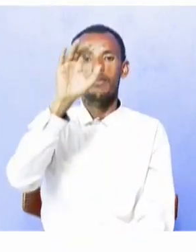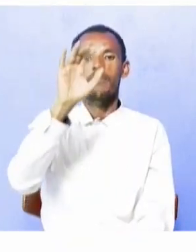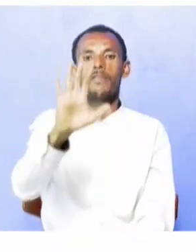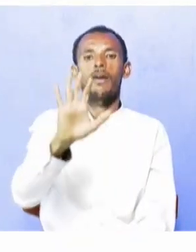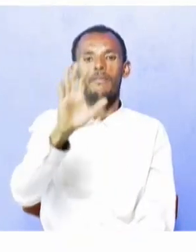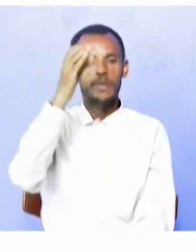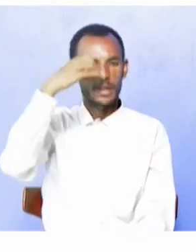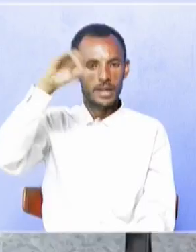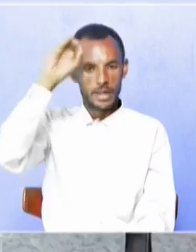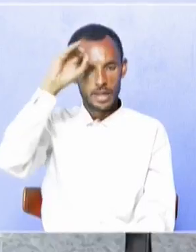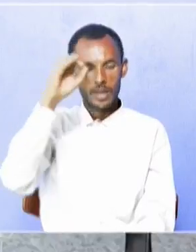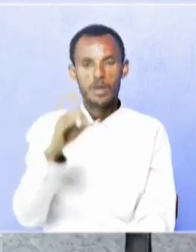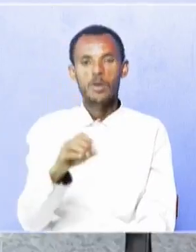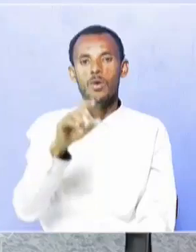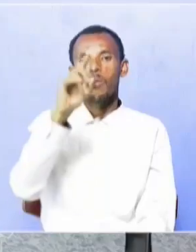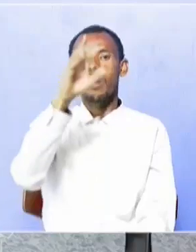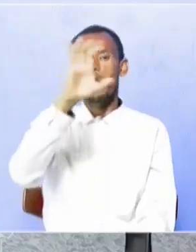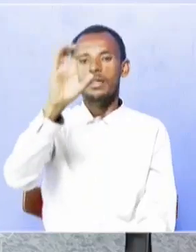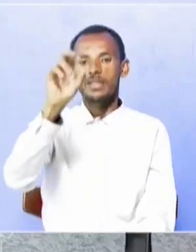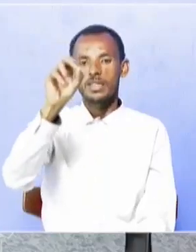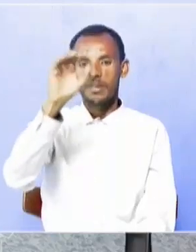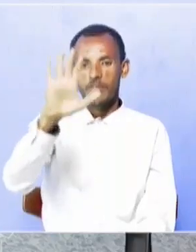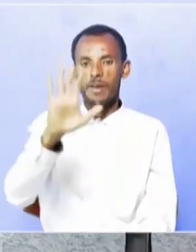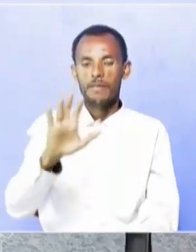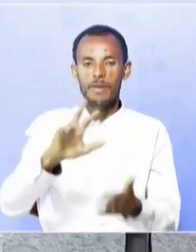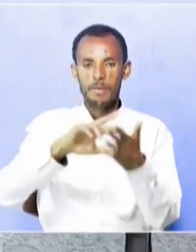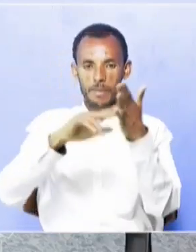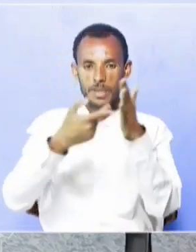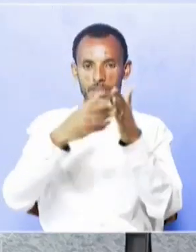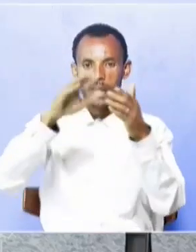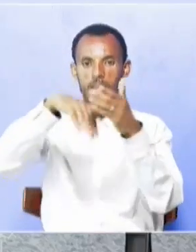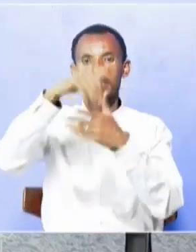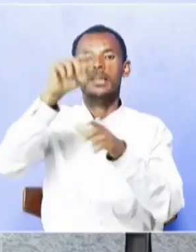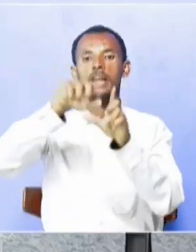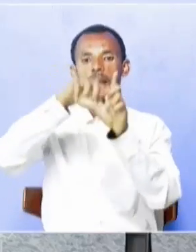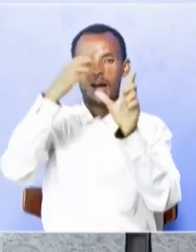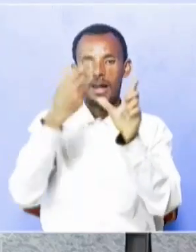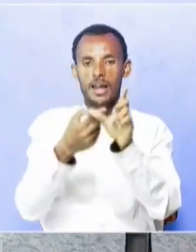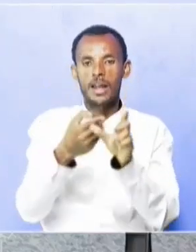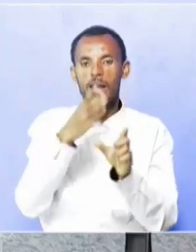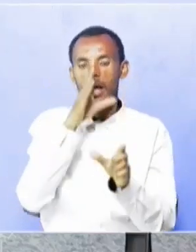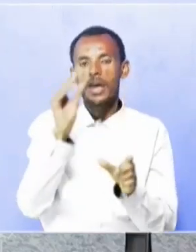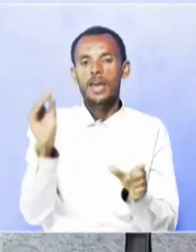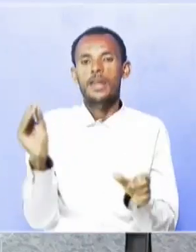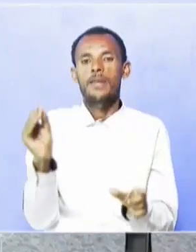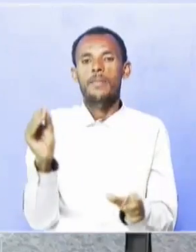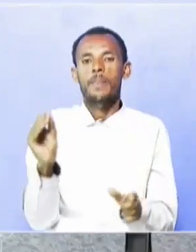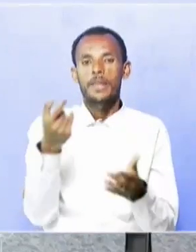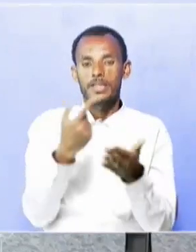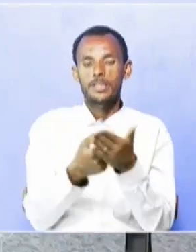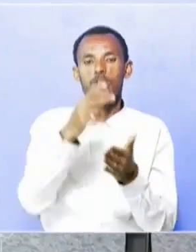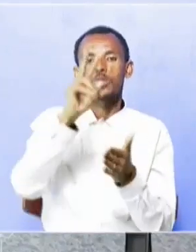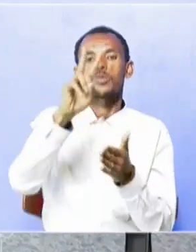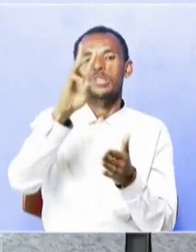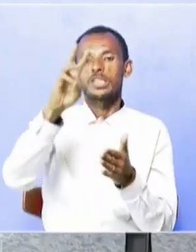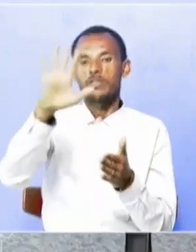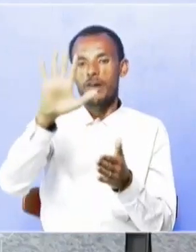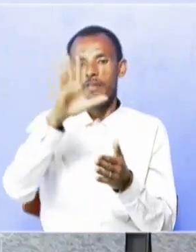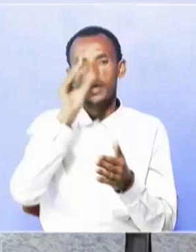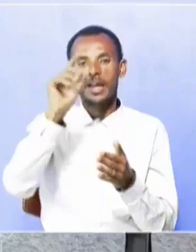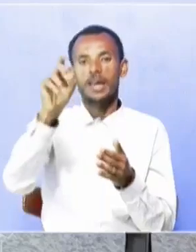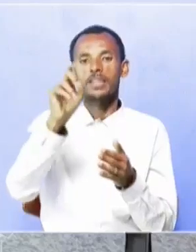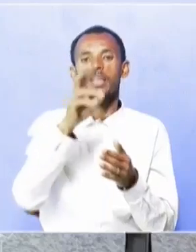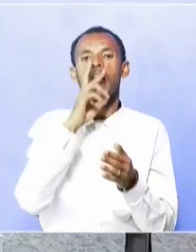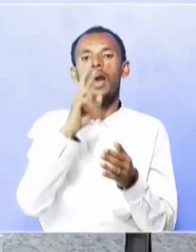135 degree. 135 degree is exterior angle, and these two 65 and